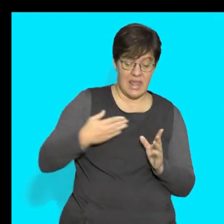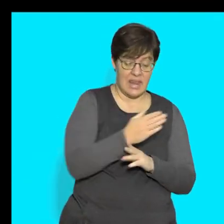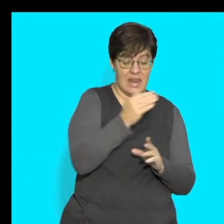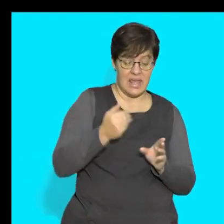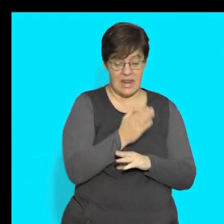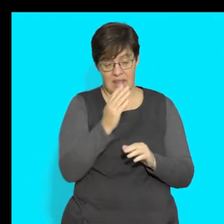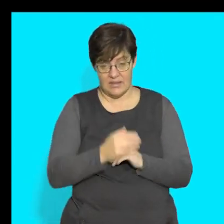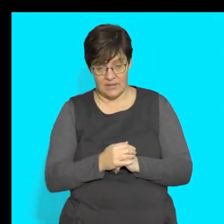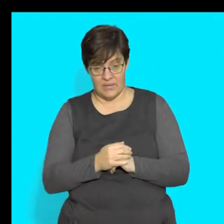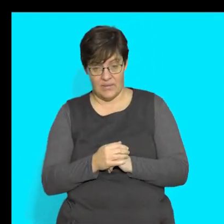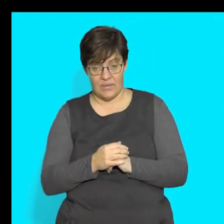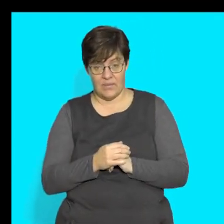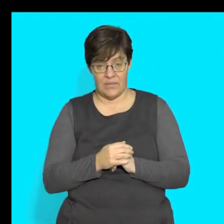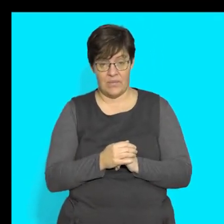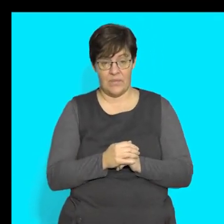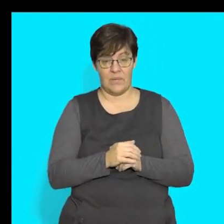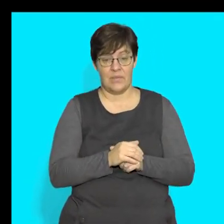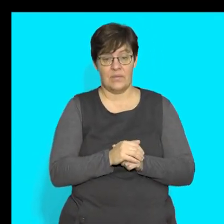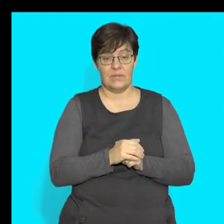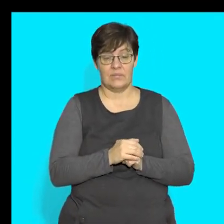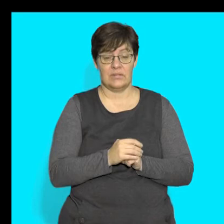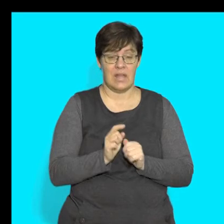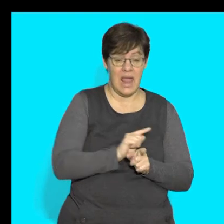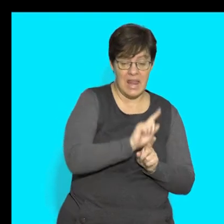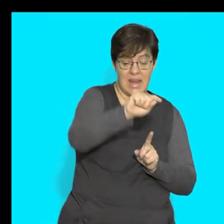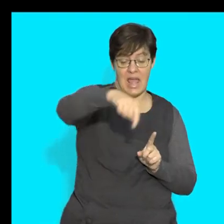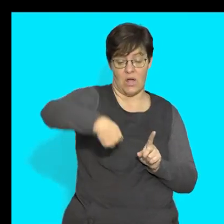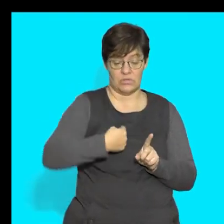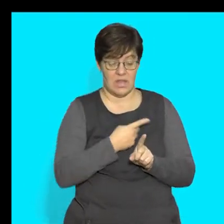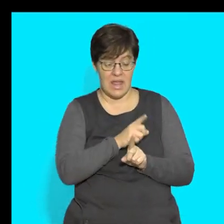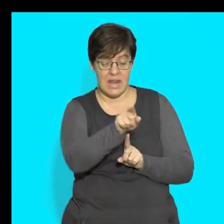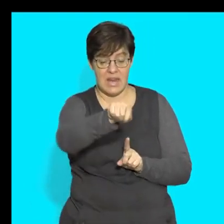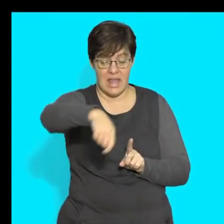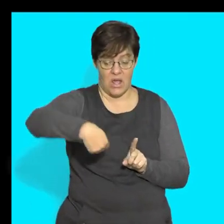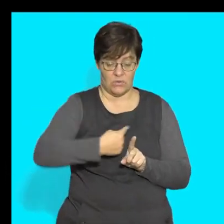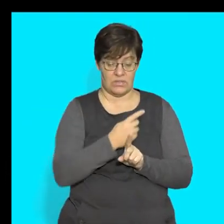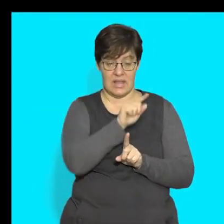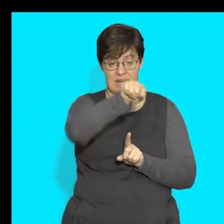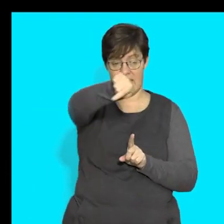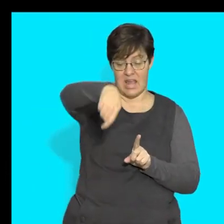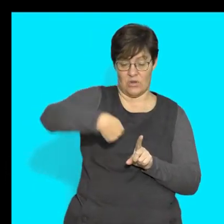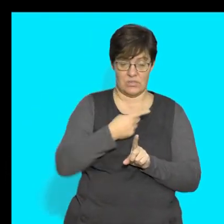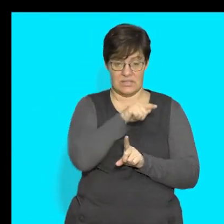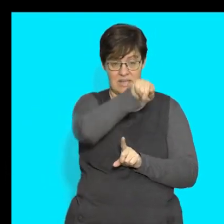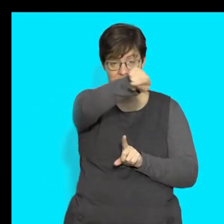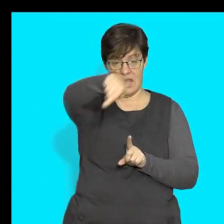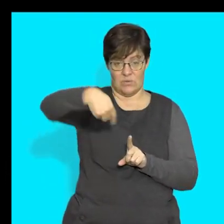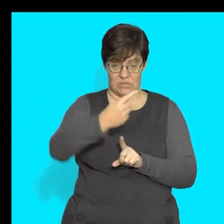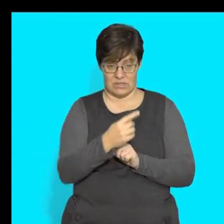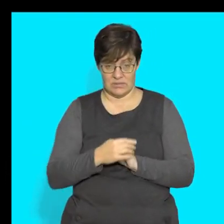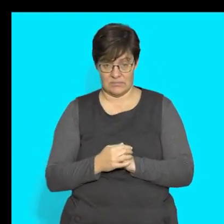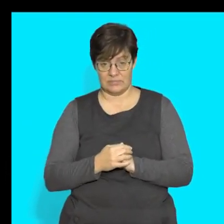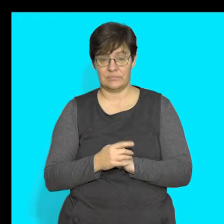it's moving in over here, it's moving into the board over here, it's moving out of the board over here, just like that.